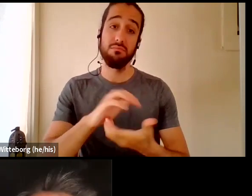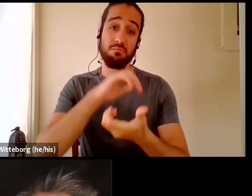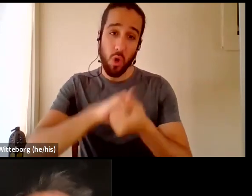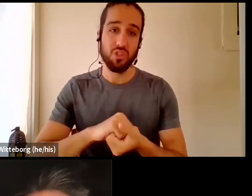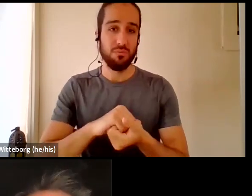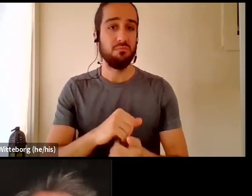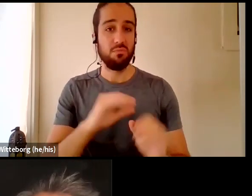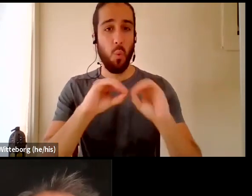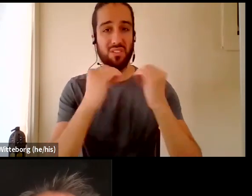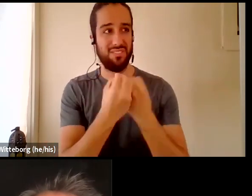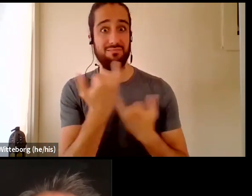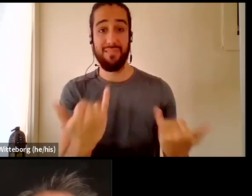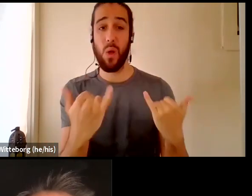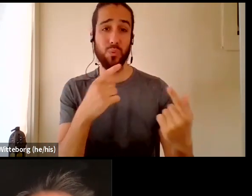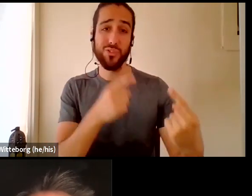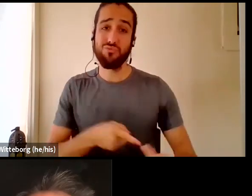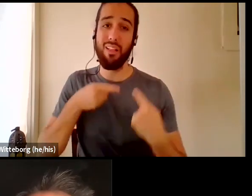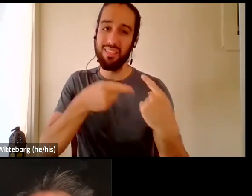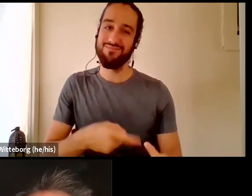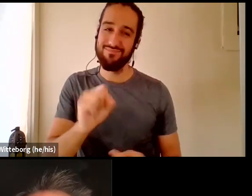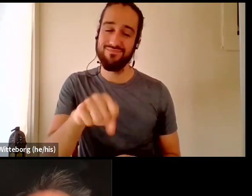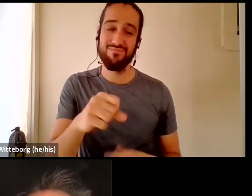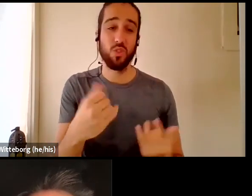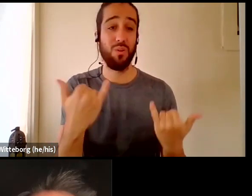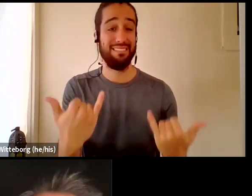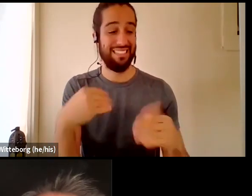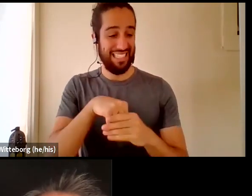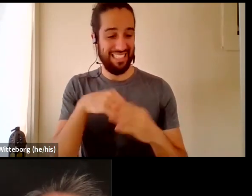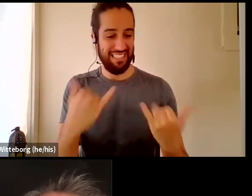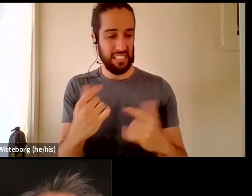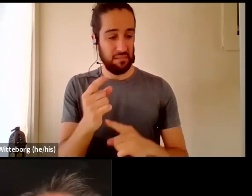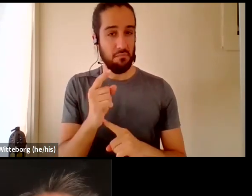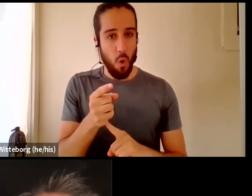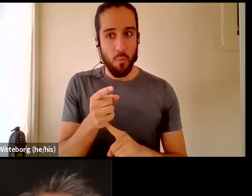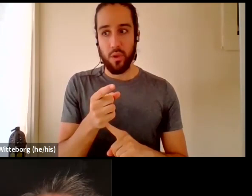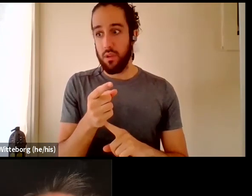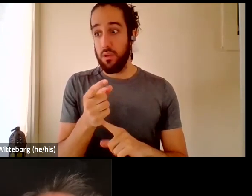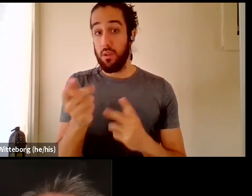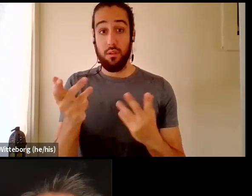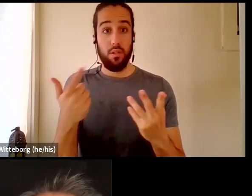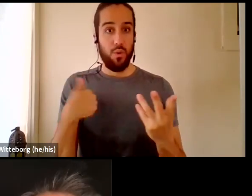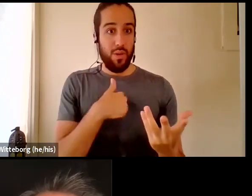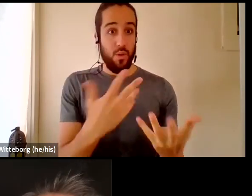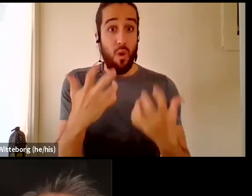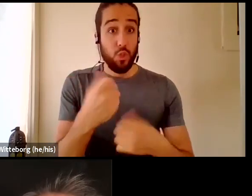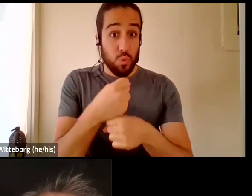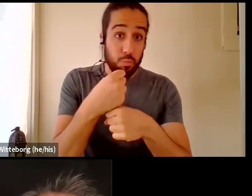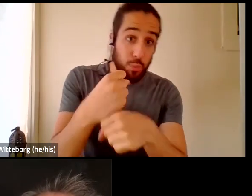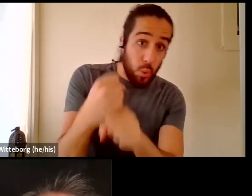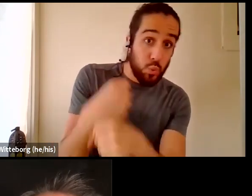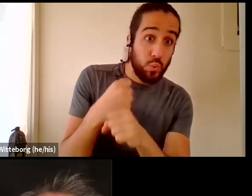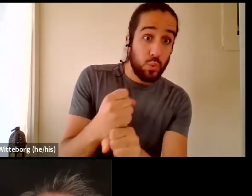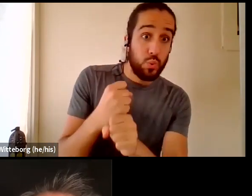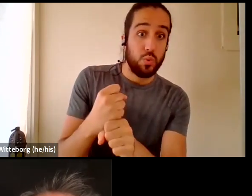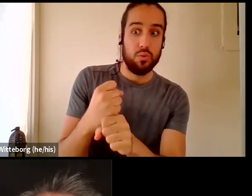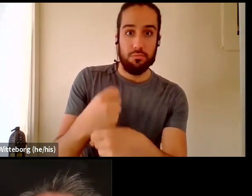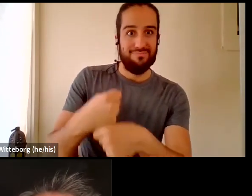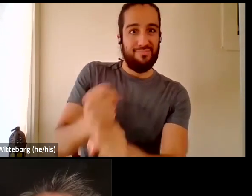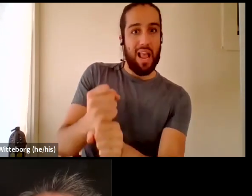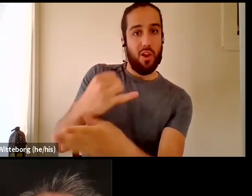so in this moment of wanting to produce and do things, make art,